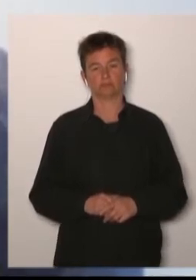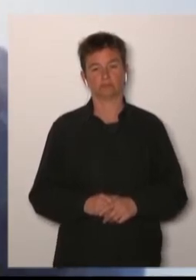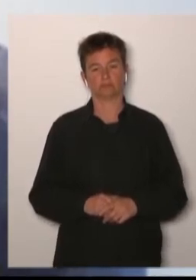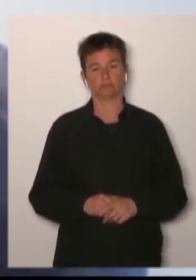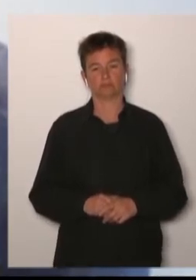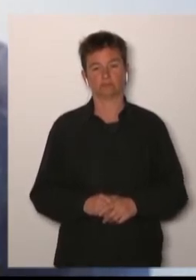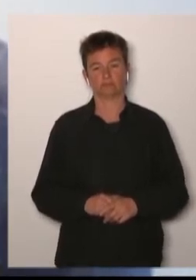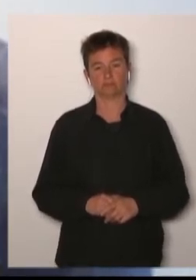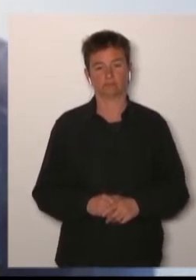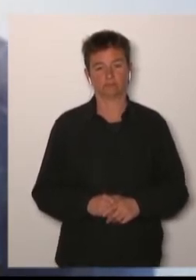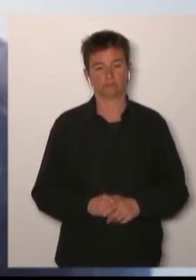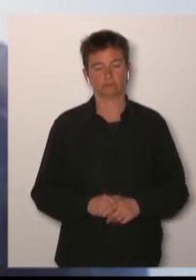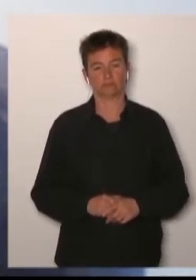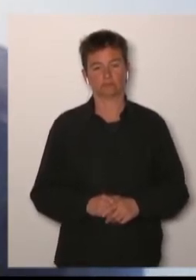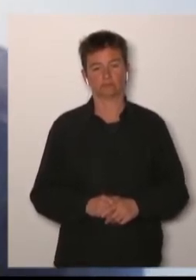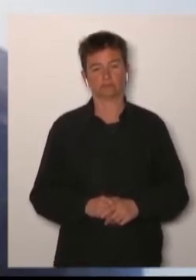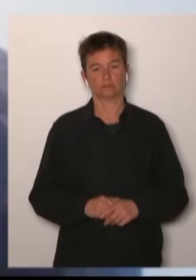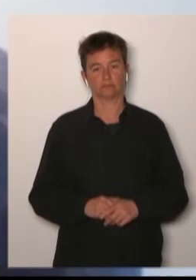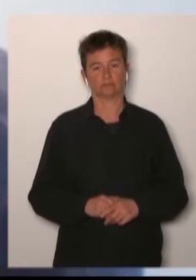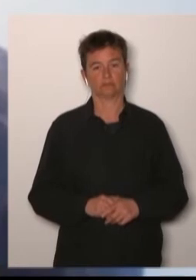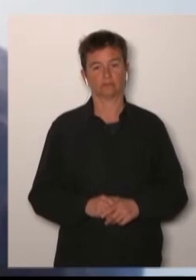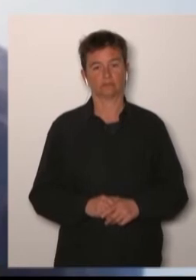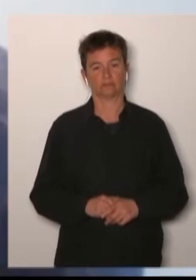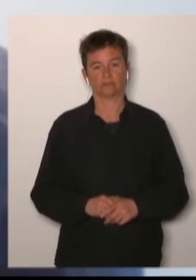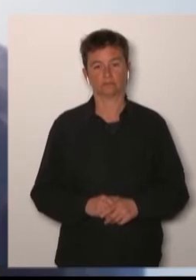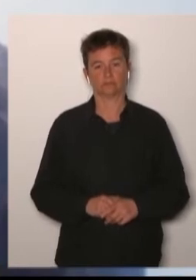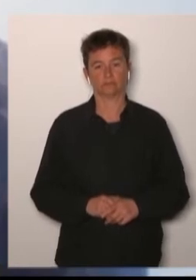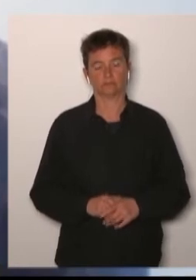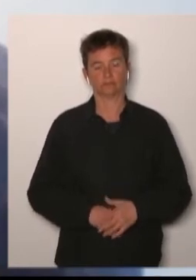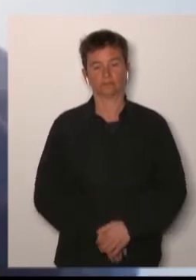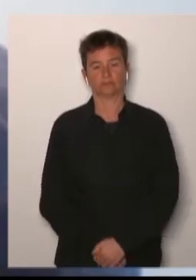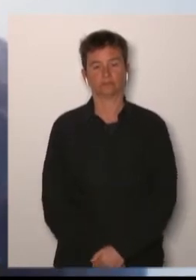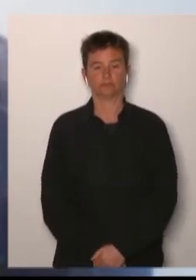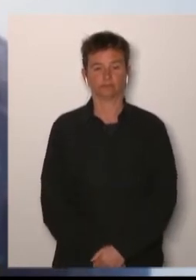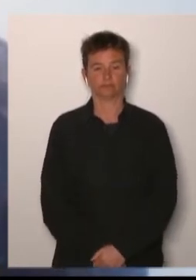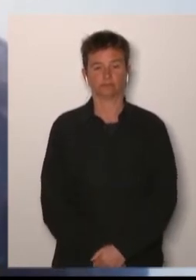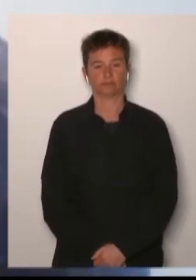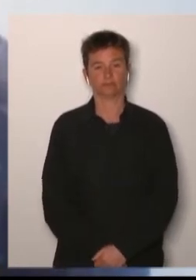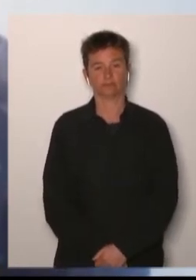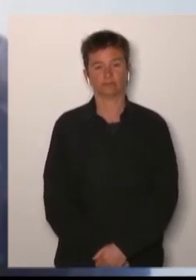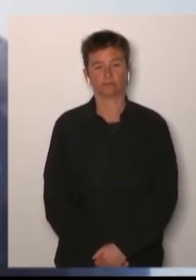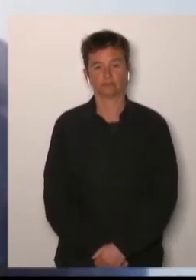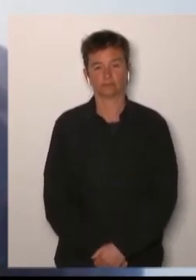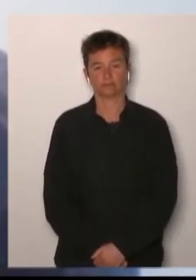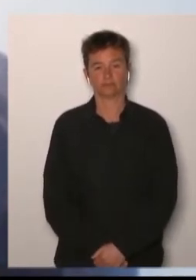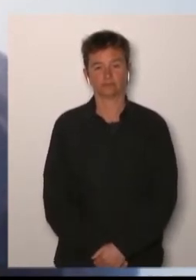and taking that in addition to